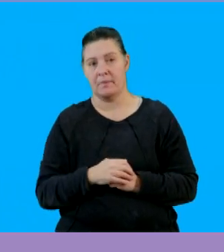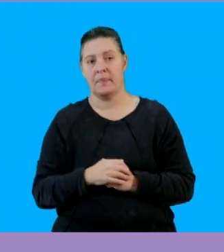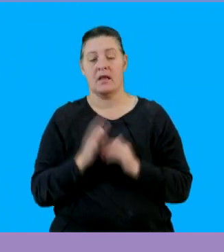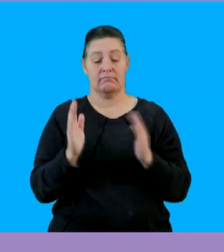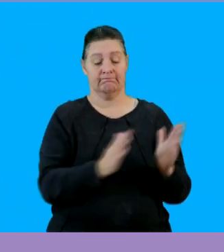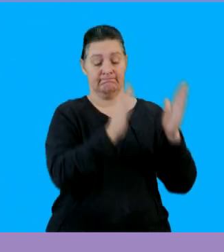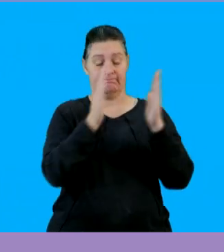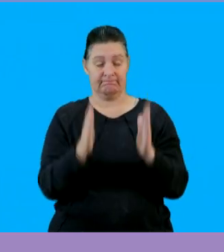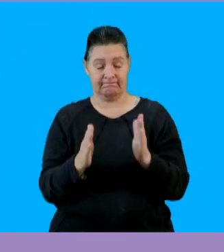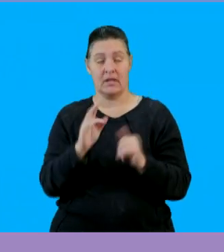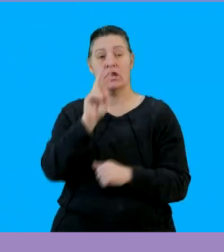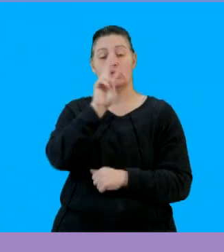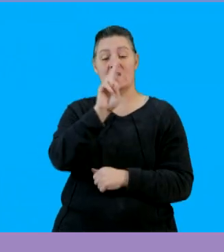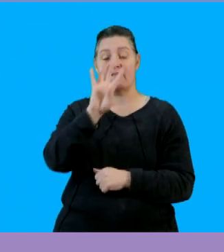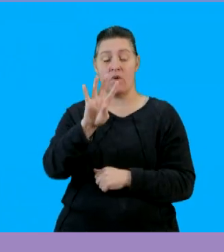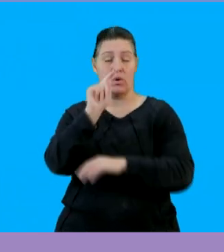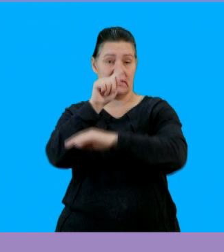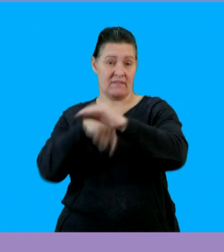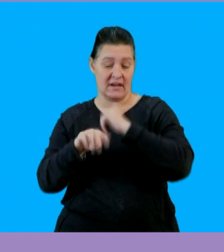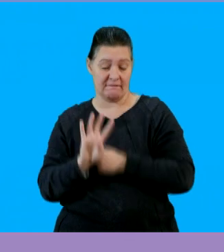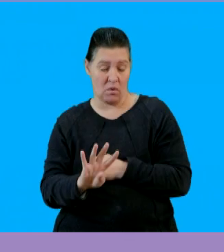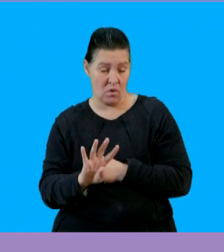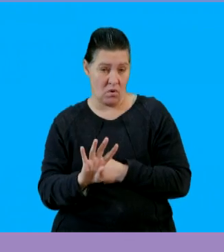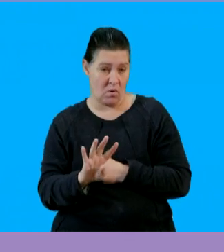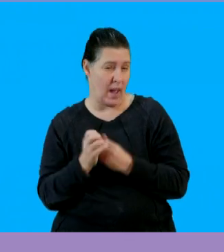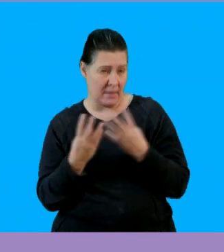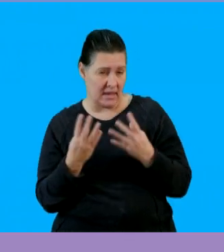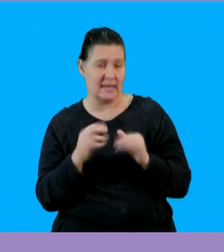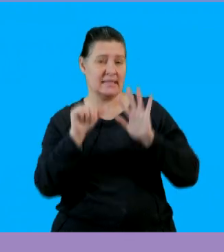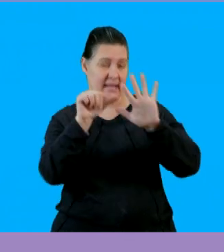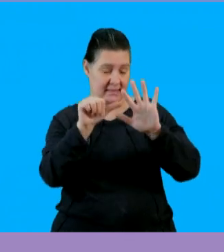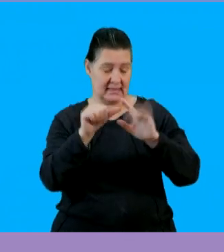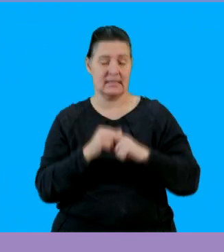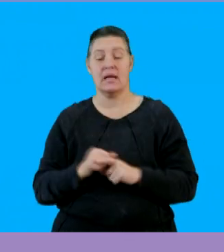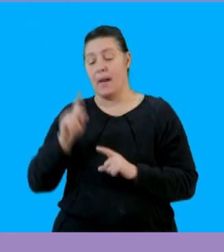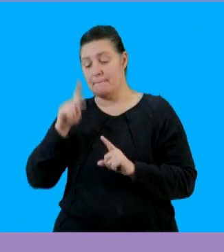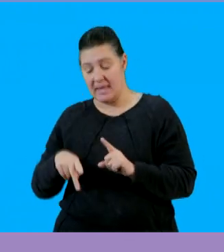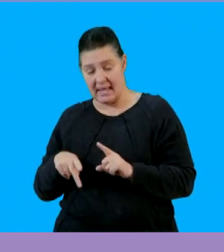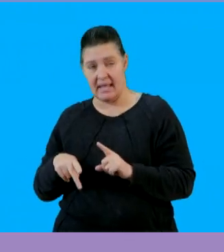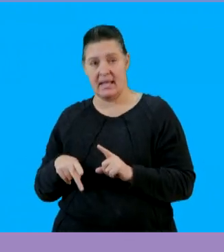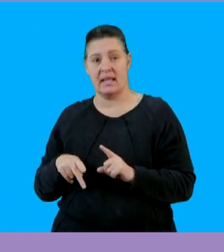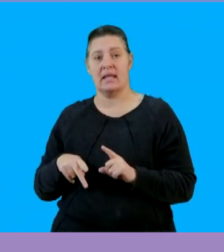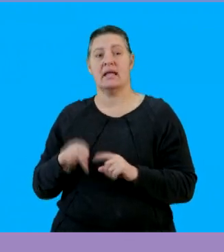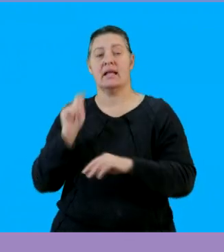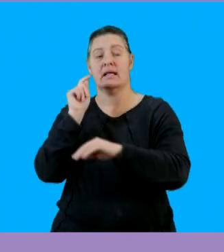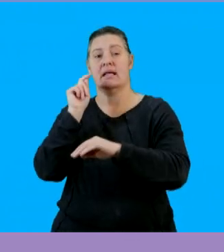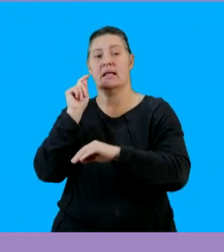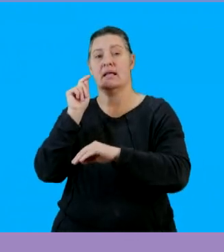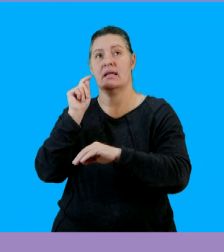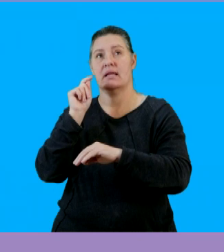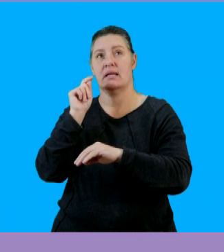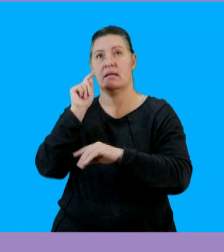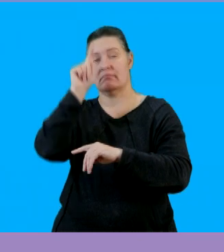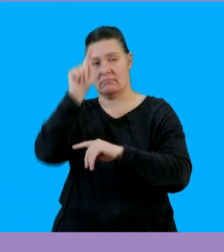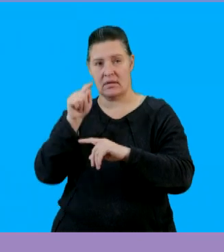4. Then we have 24 divided by 4, that is 6. P